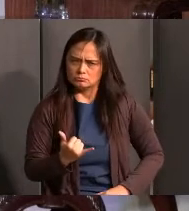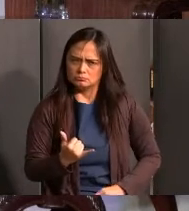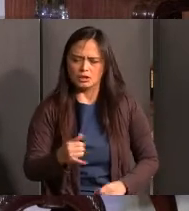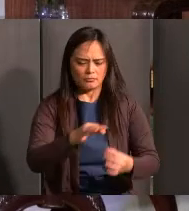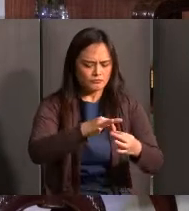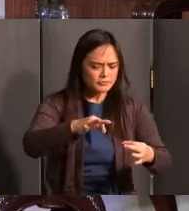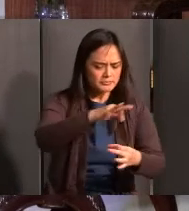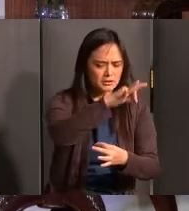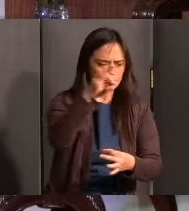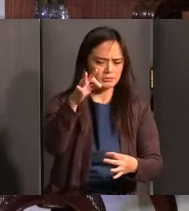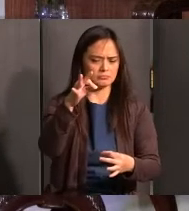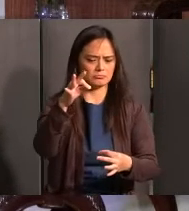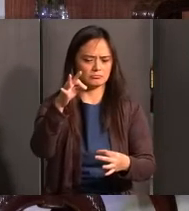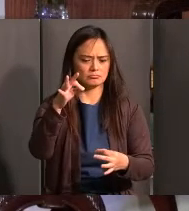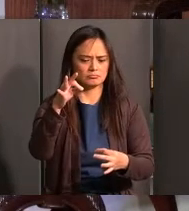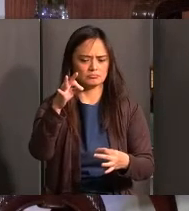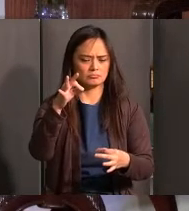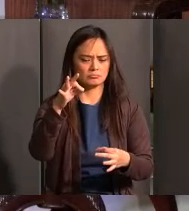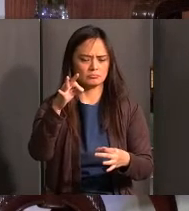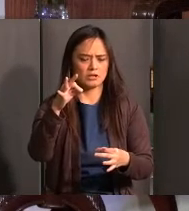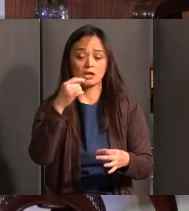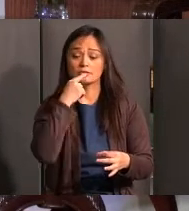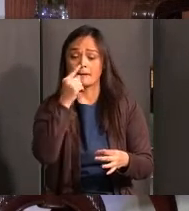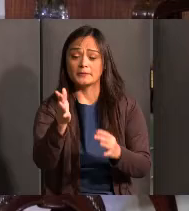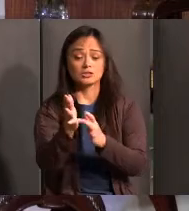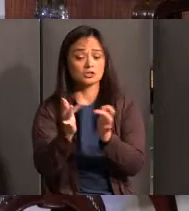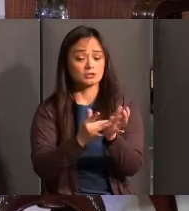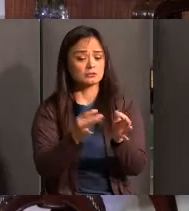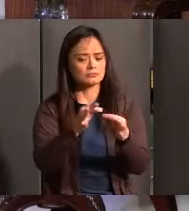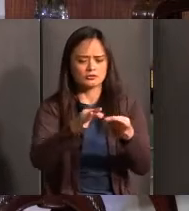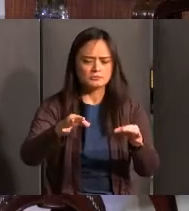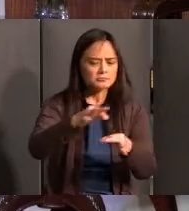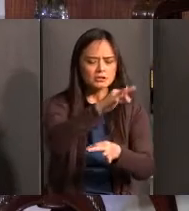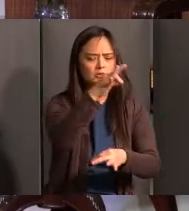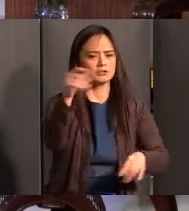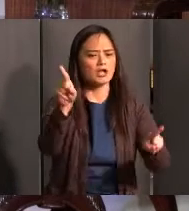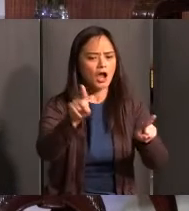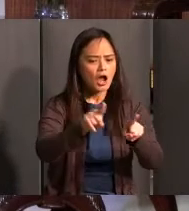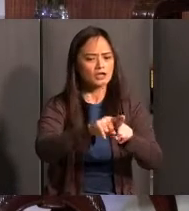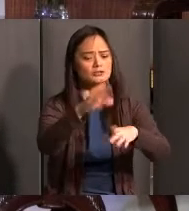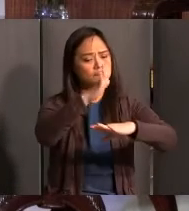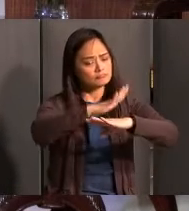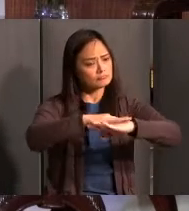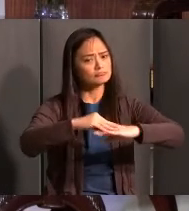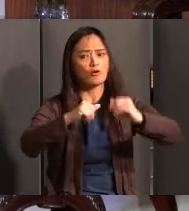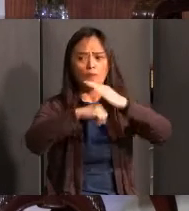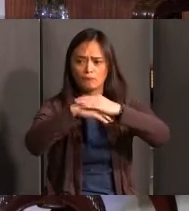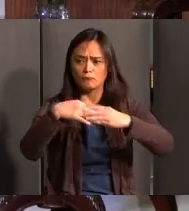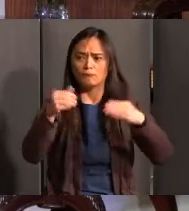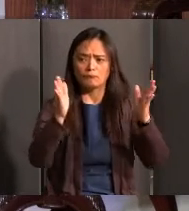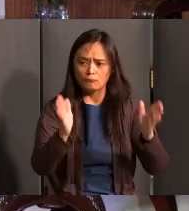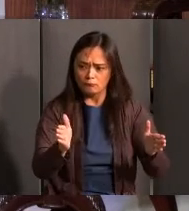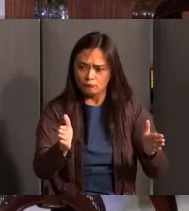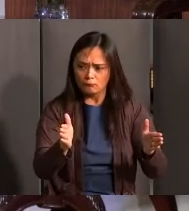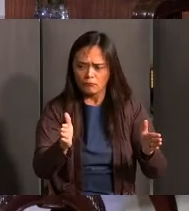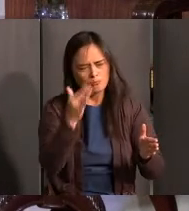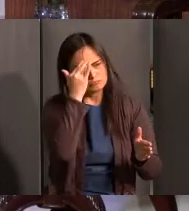the Spirit was referred to by the Lord Himself as being our Comforter?